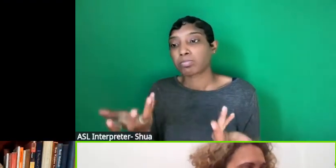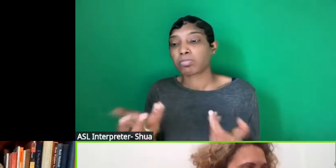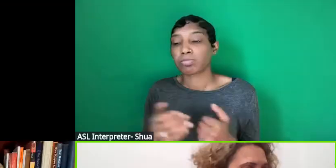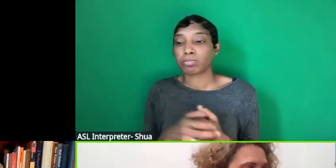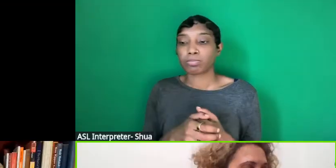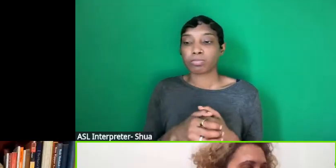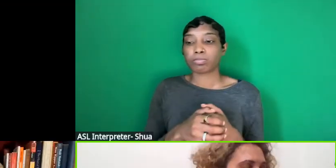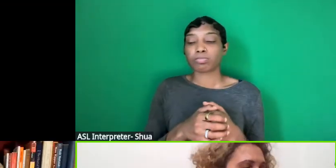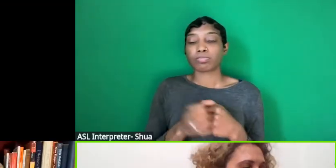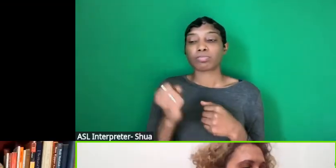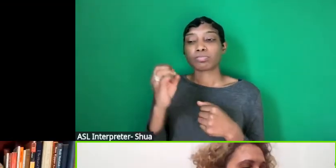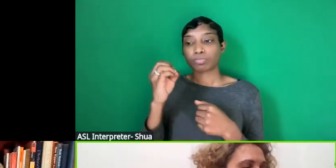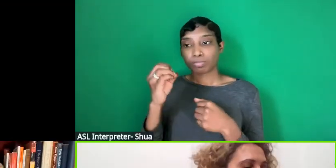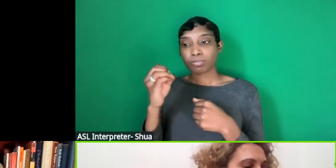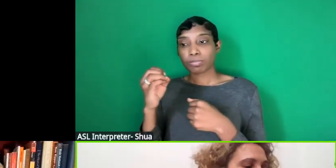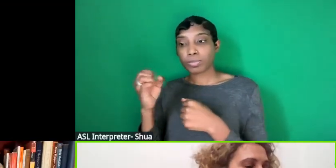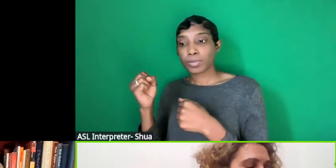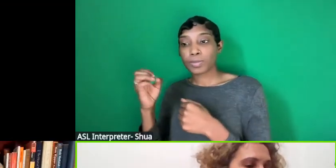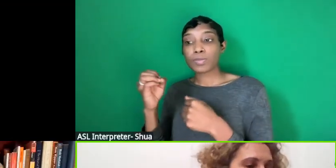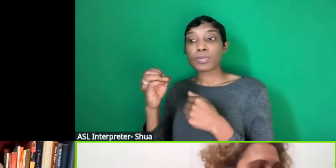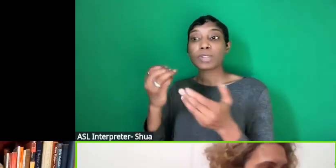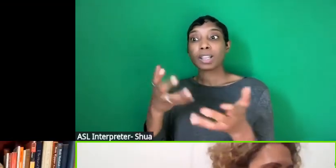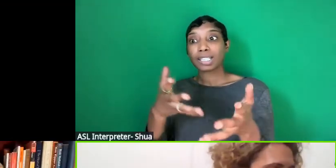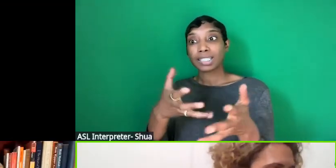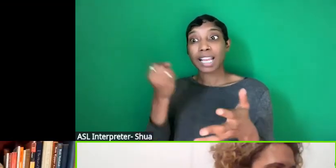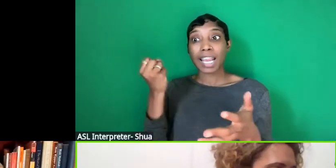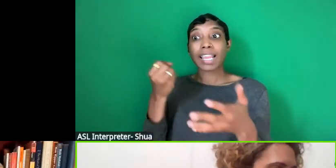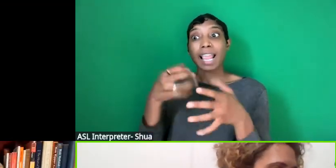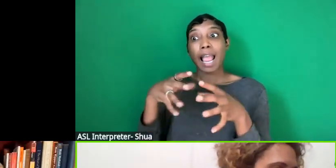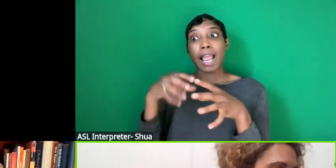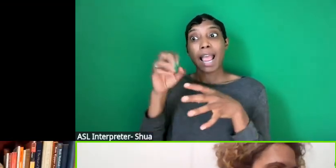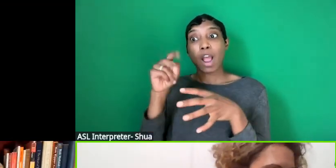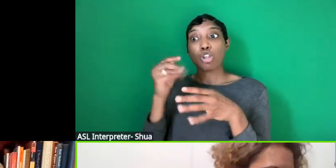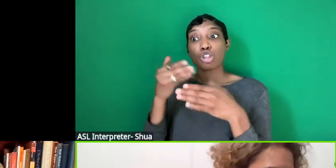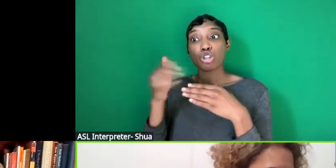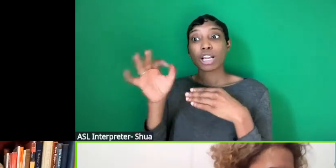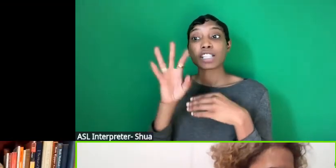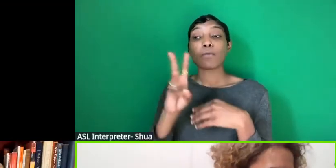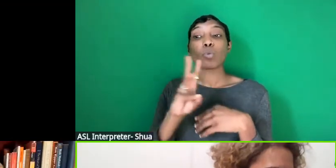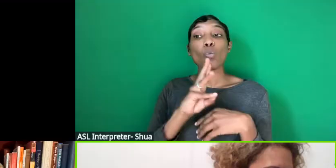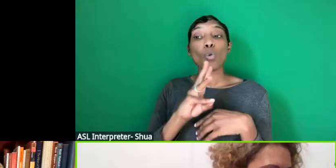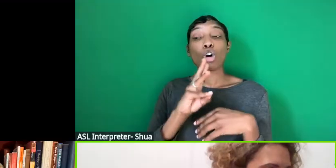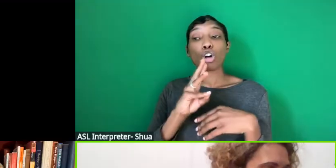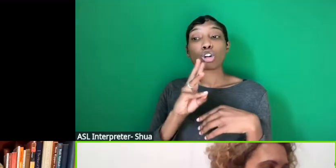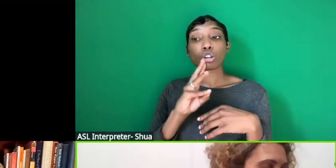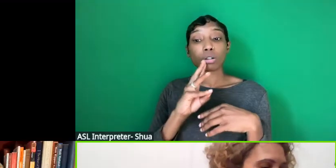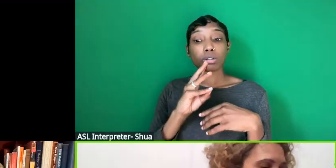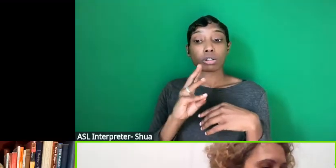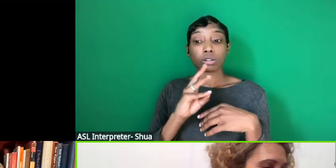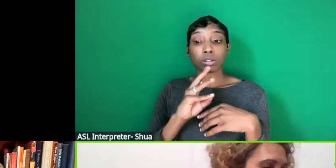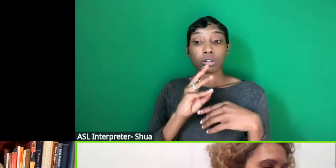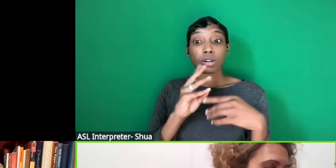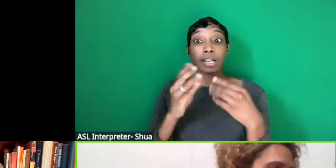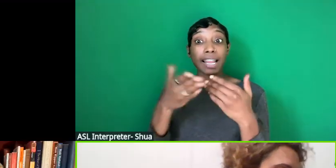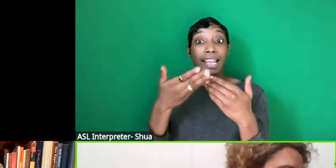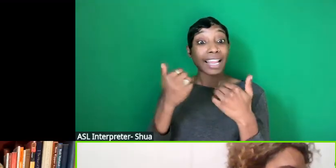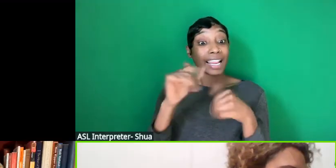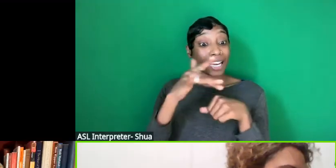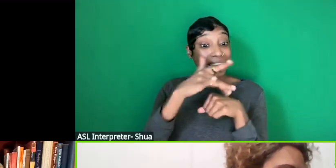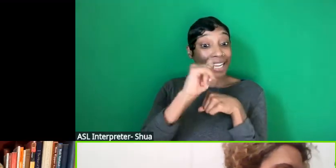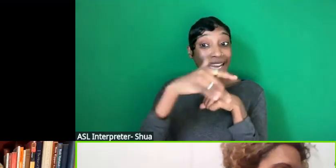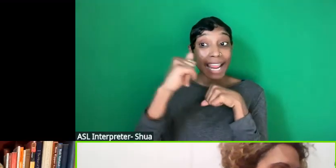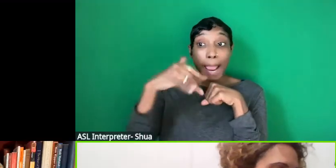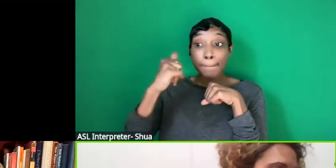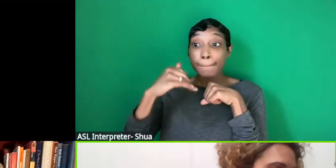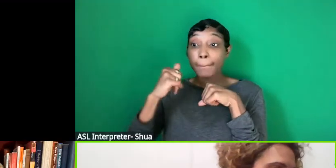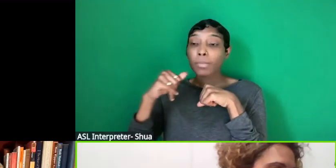And so just shake out the rest of the water. Make sure you fill in any extra gaps that you have if you need to. In this case, I don't